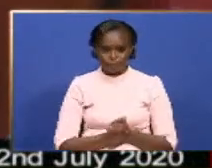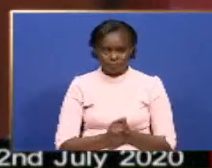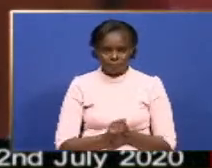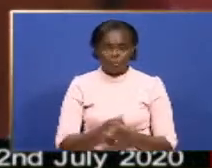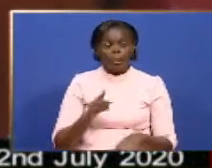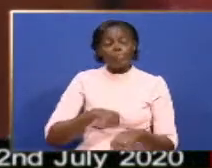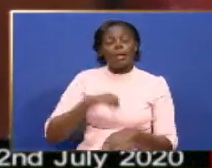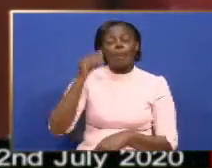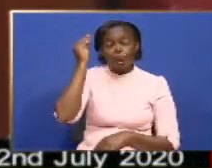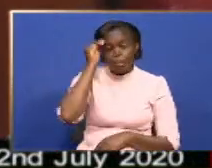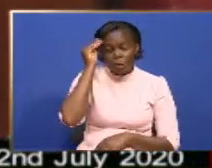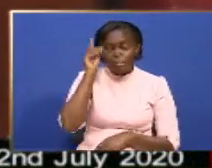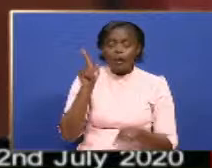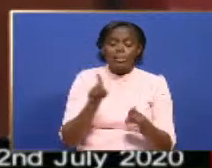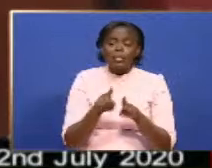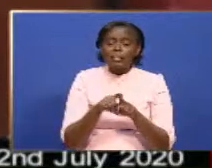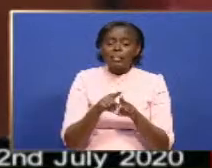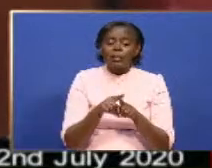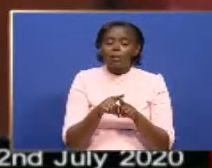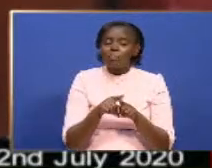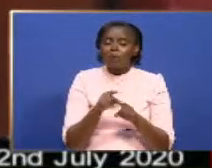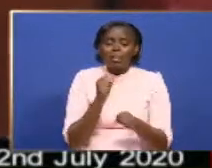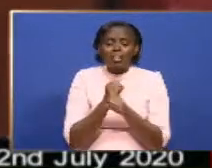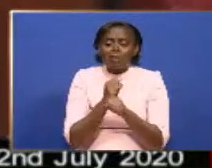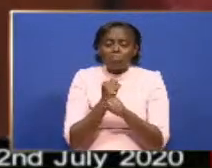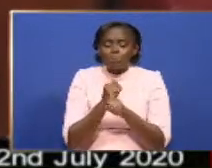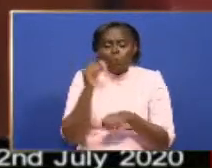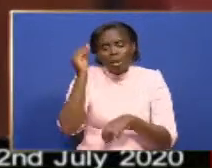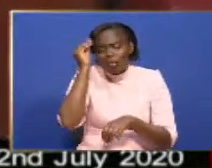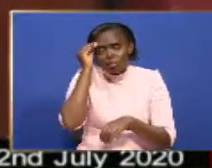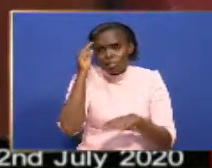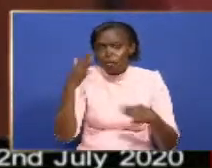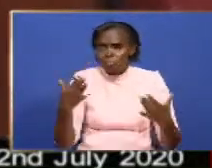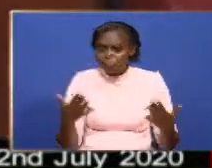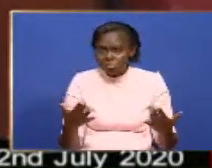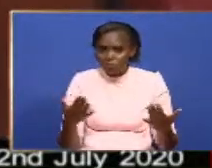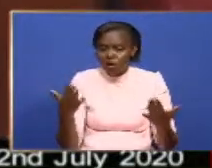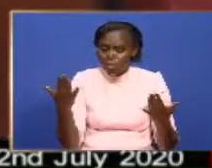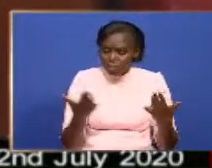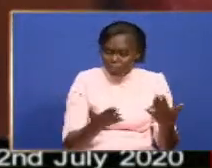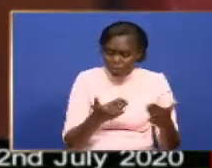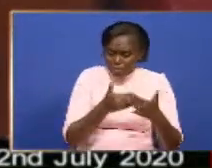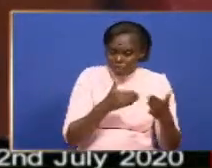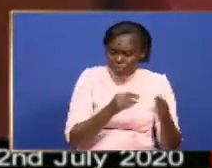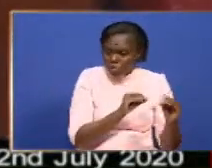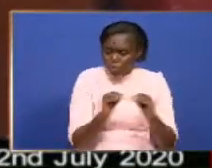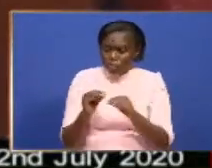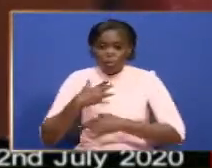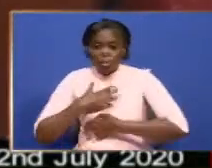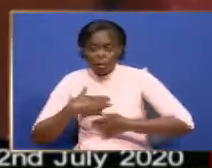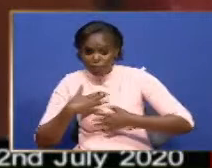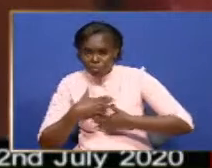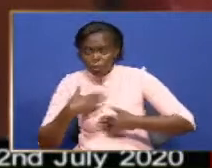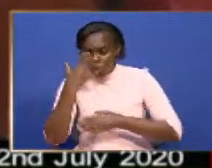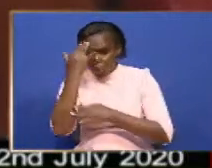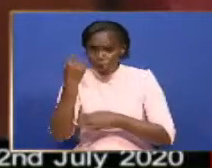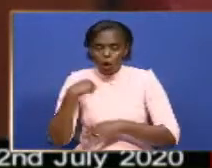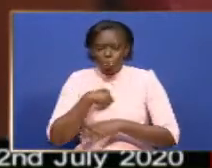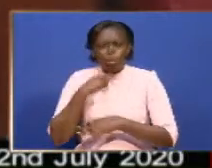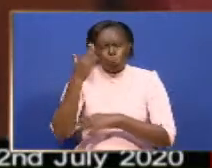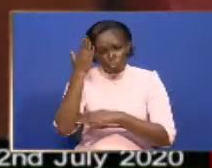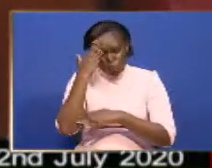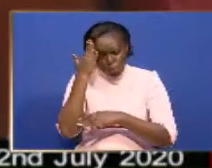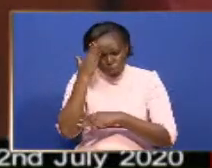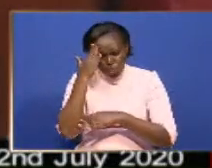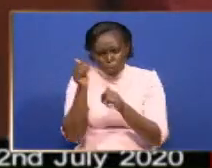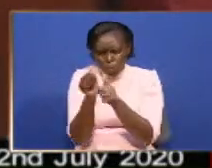education, we must also look at the form of education we are giving to our citizens before we go to refugees. Because we know very well